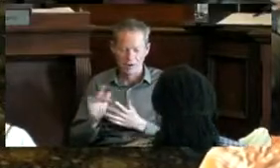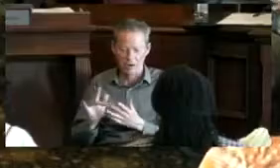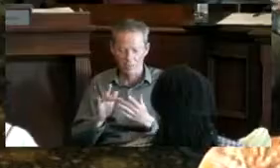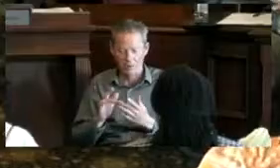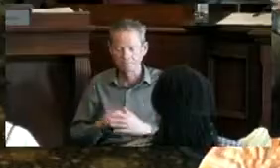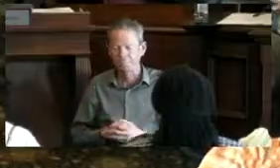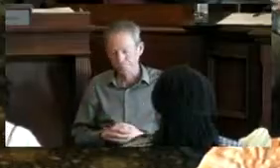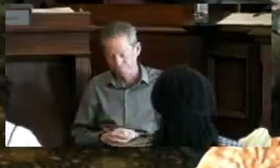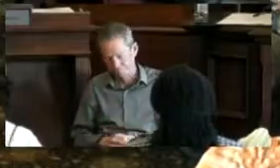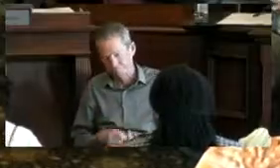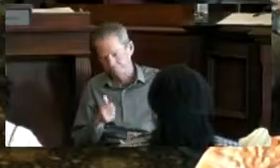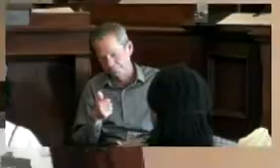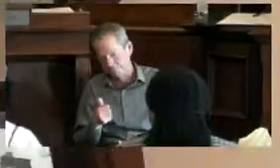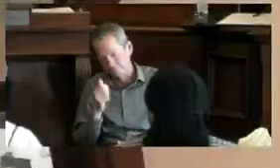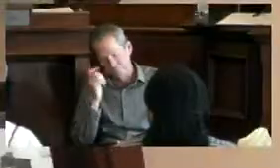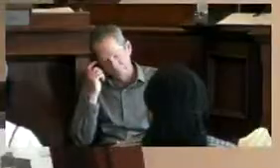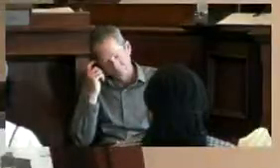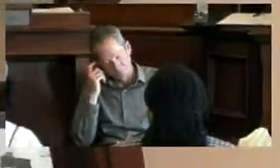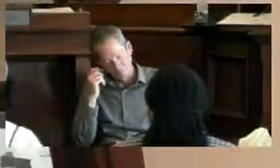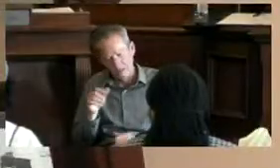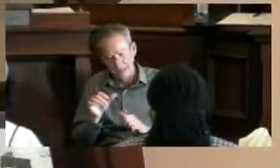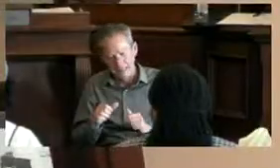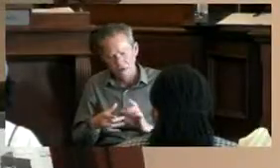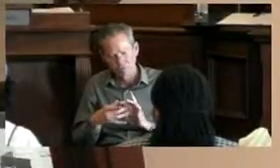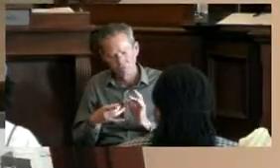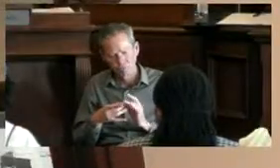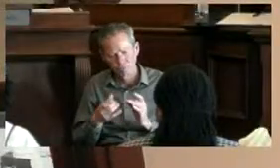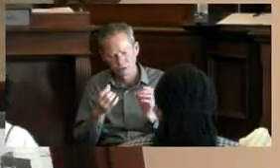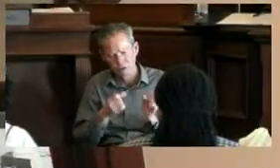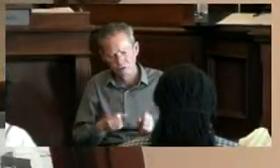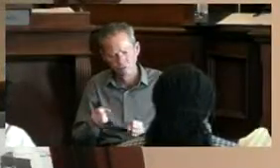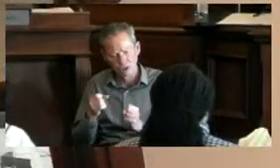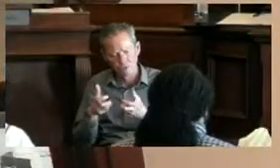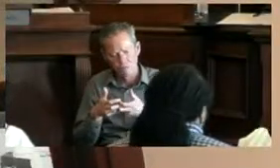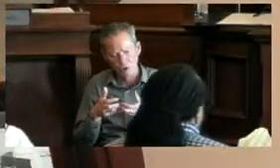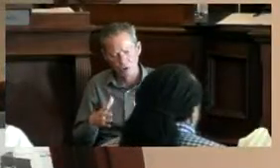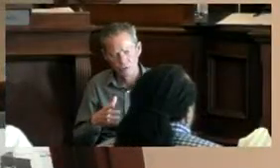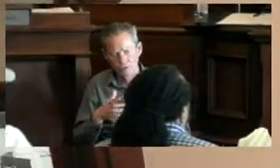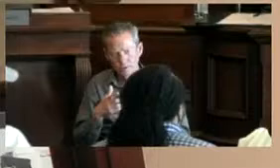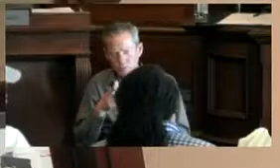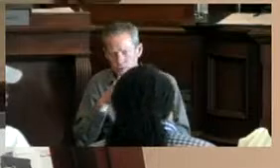you speak to those strategic partners, just to name a few?